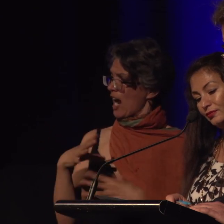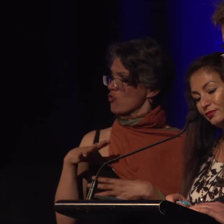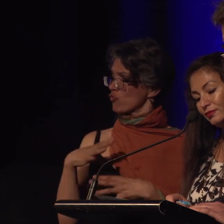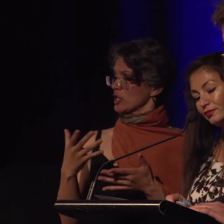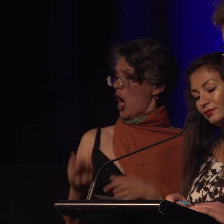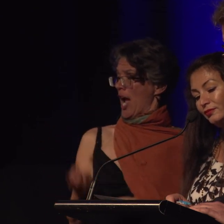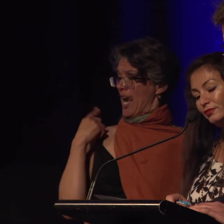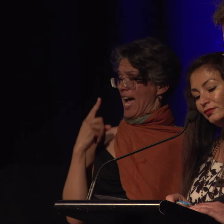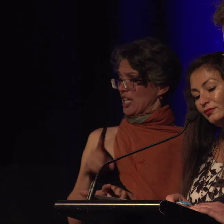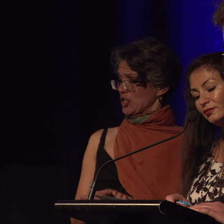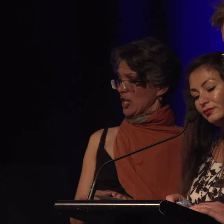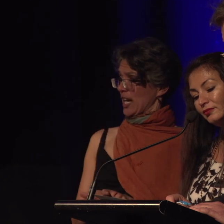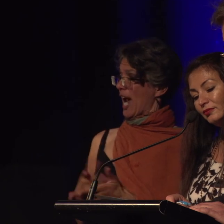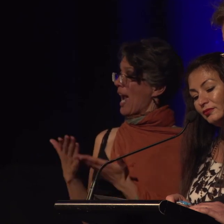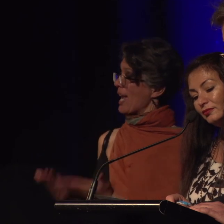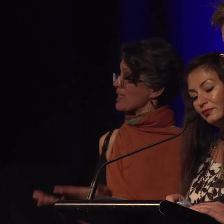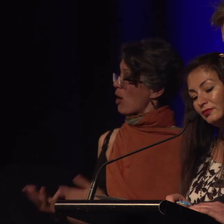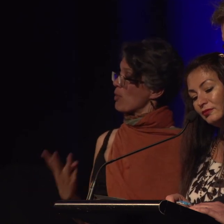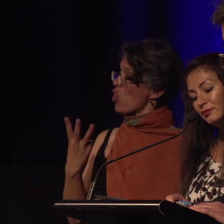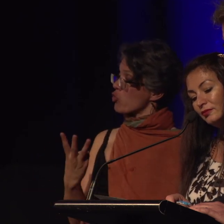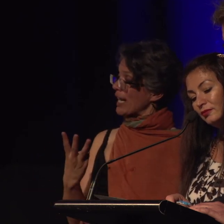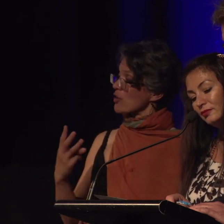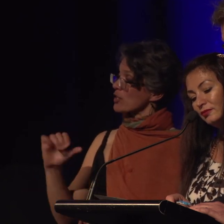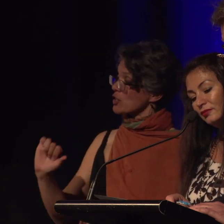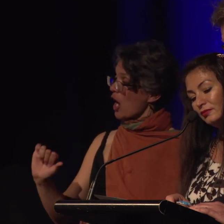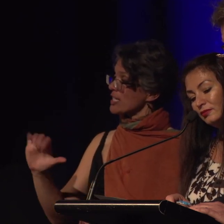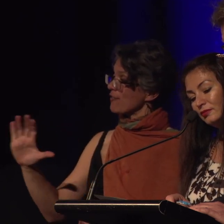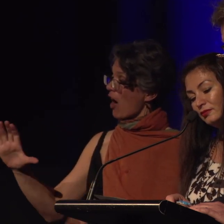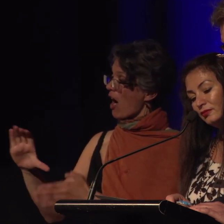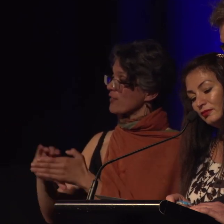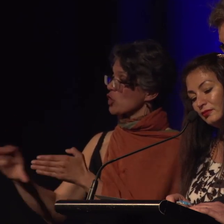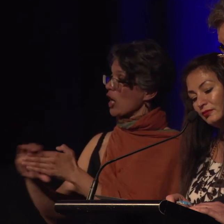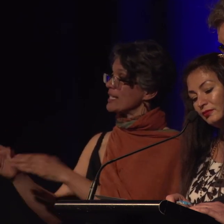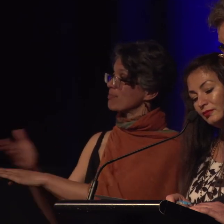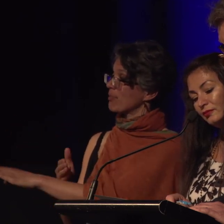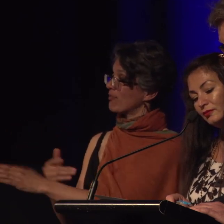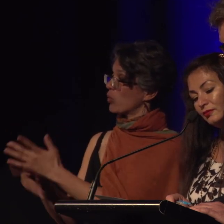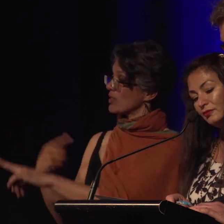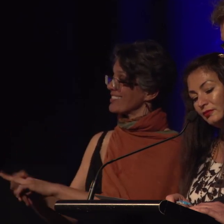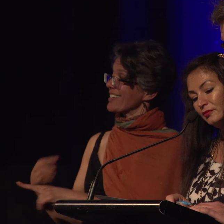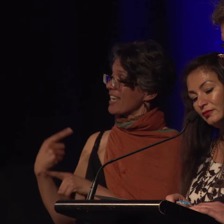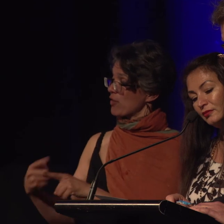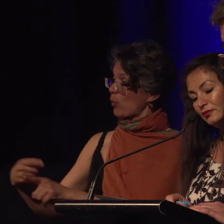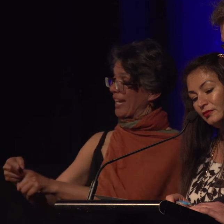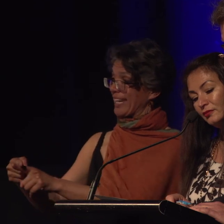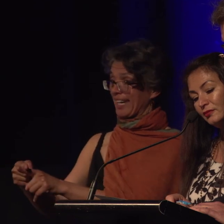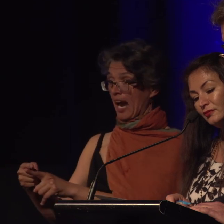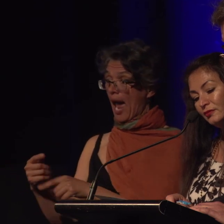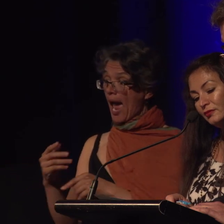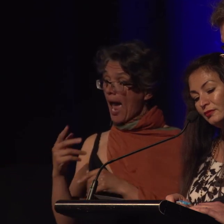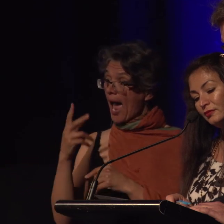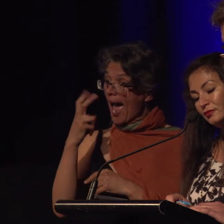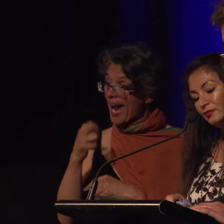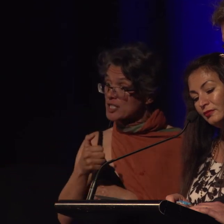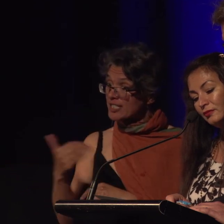last year. At present, I get $395.20 net per week. I know there is talk about increasing the age of retirement.